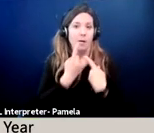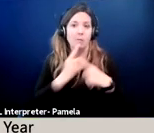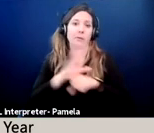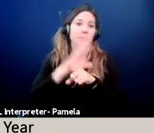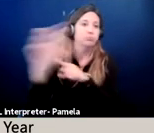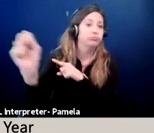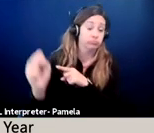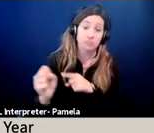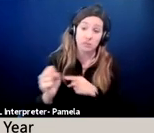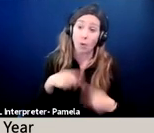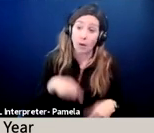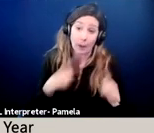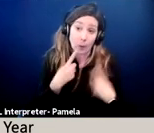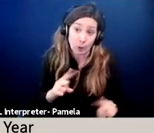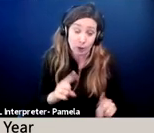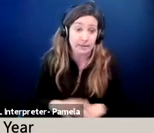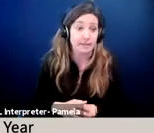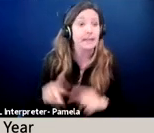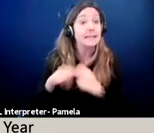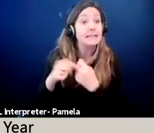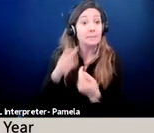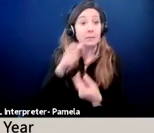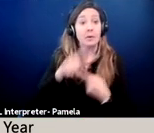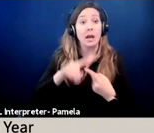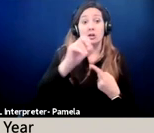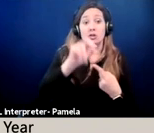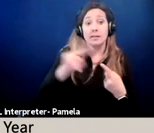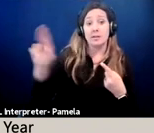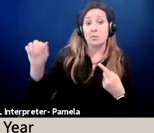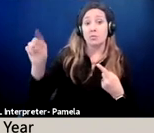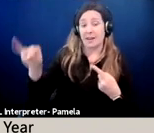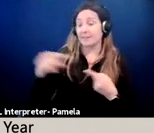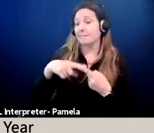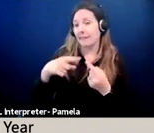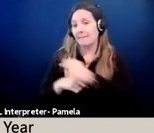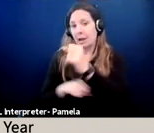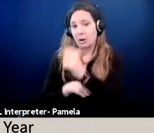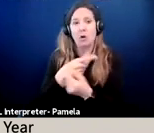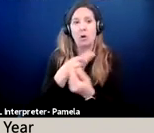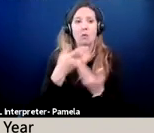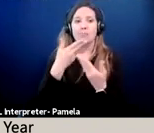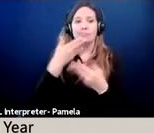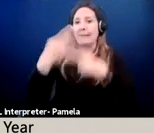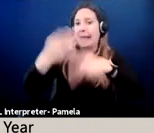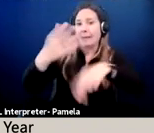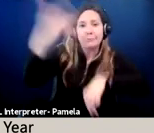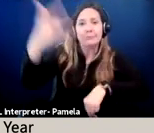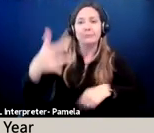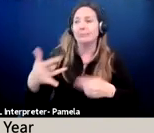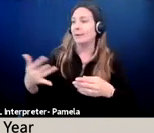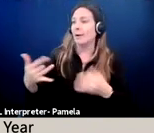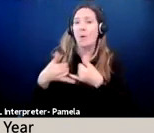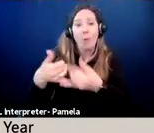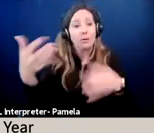grow. The team, so Jason and Randy are two founders, both well-known and successful entrepreneurs, both won awards, two